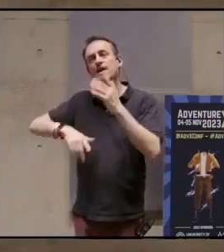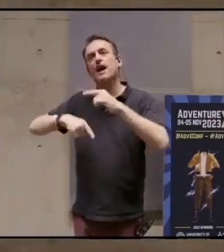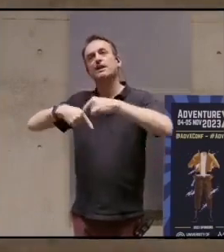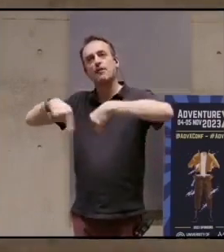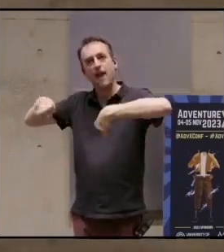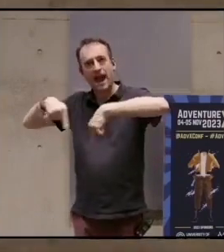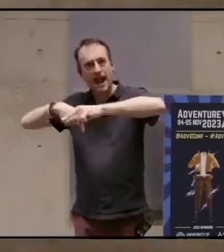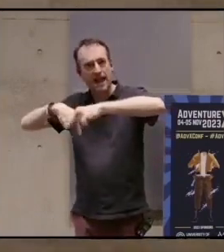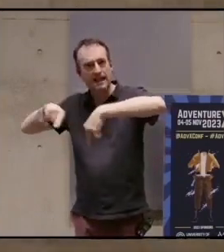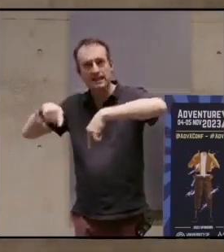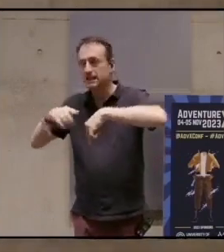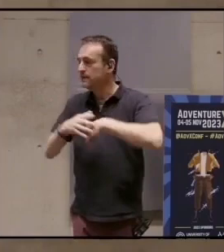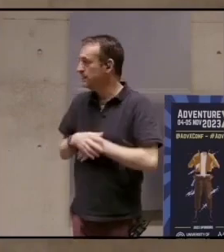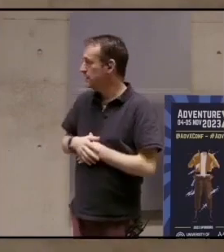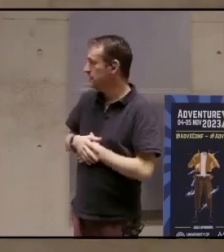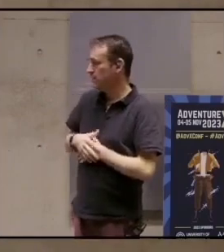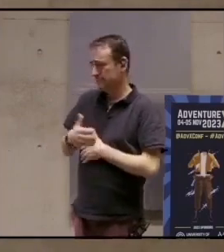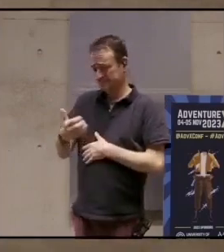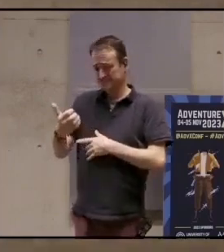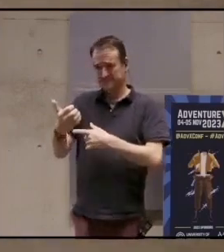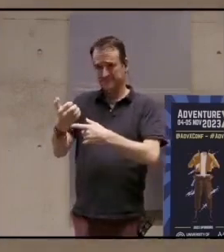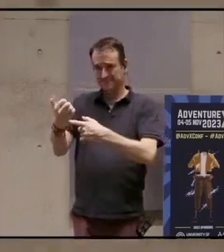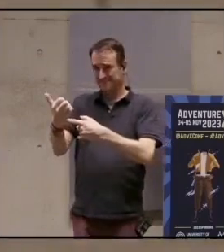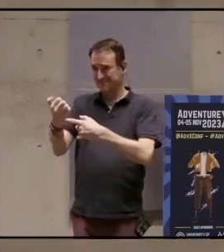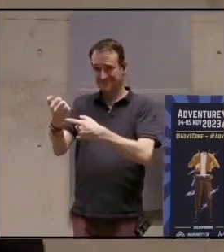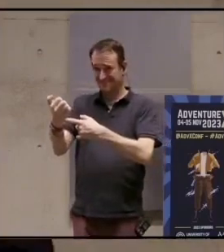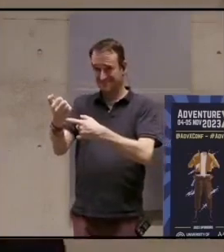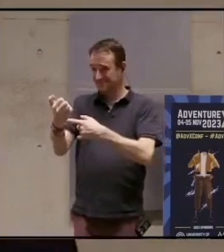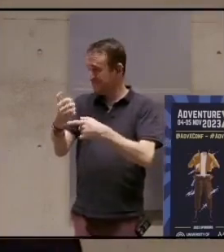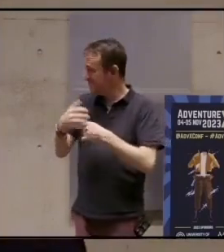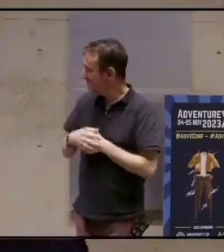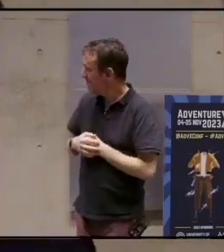Which, if my clicker works, it does not.